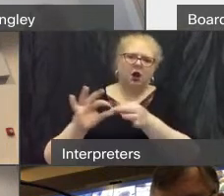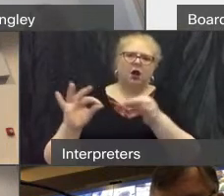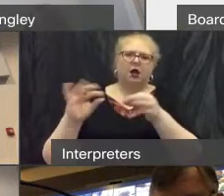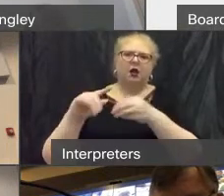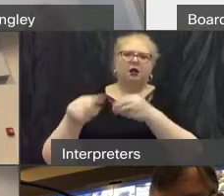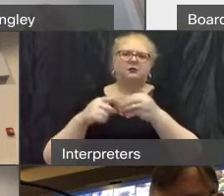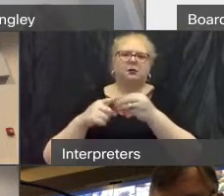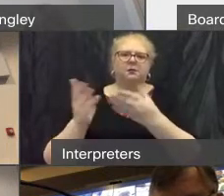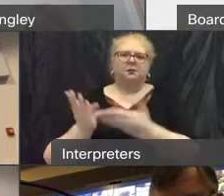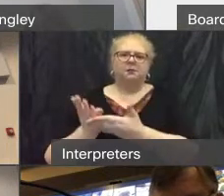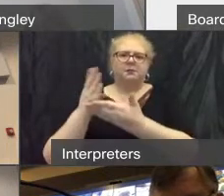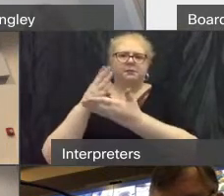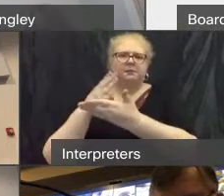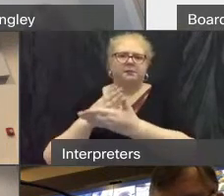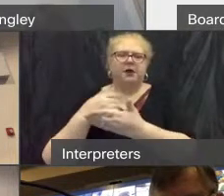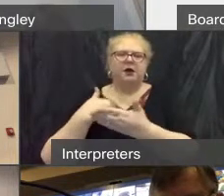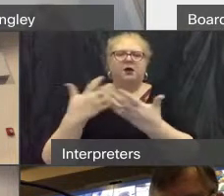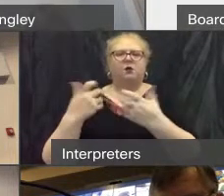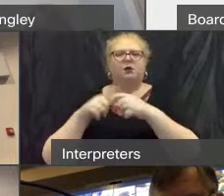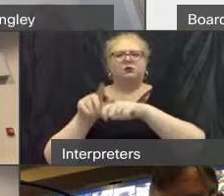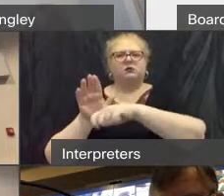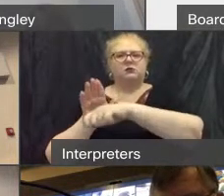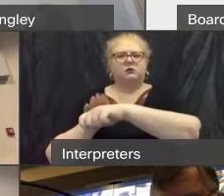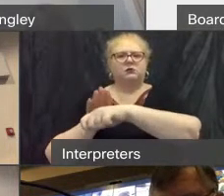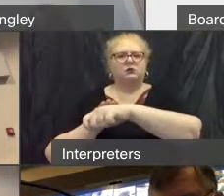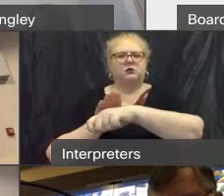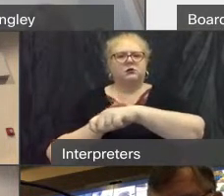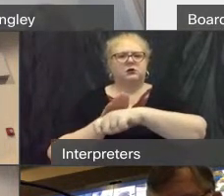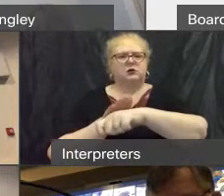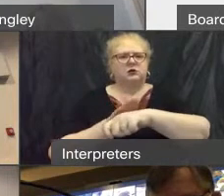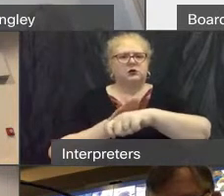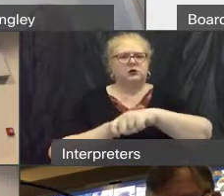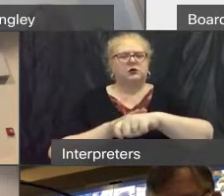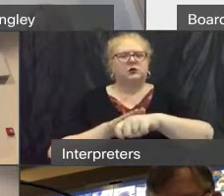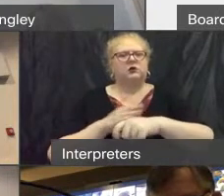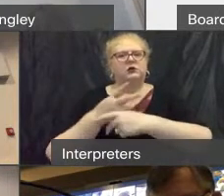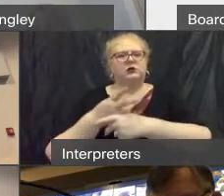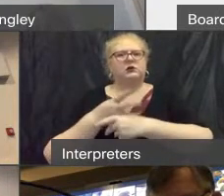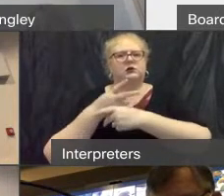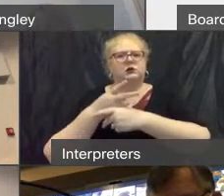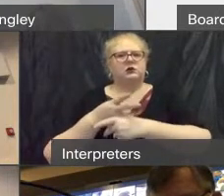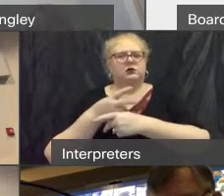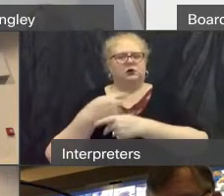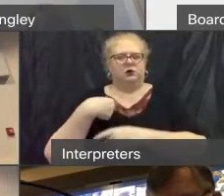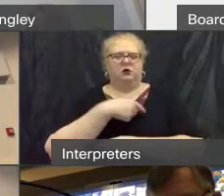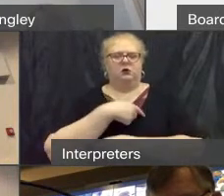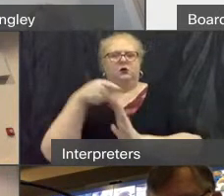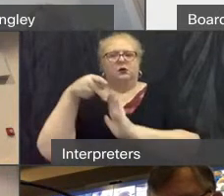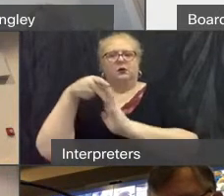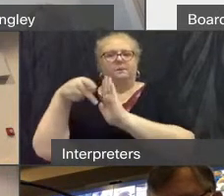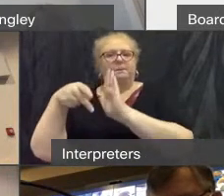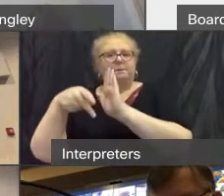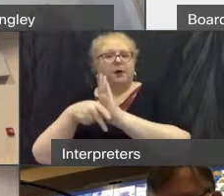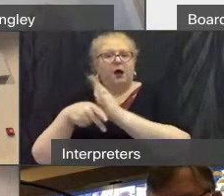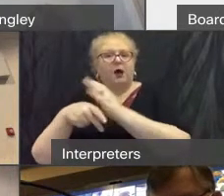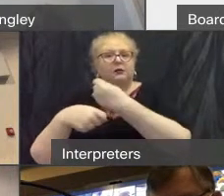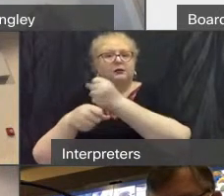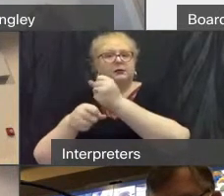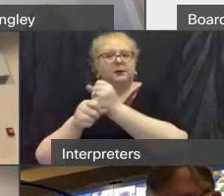to caution us that there's a fine line between being policymakers and